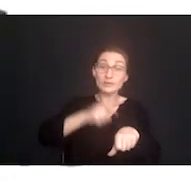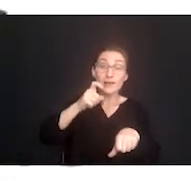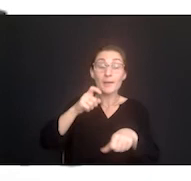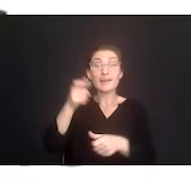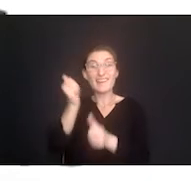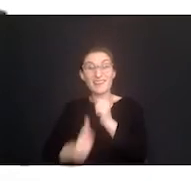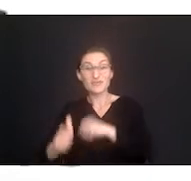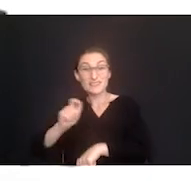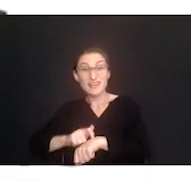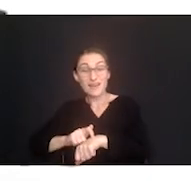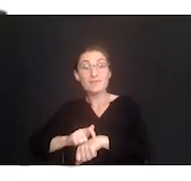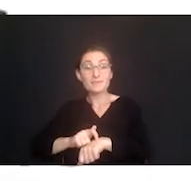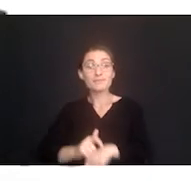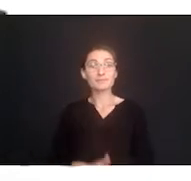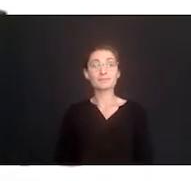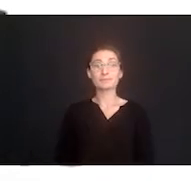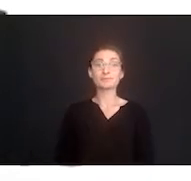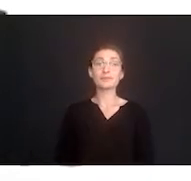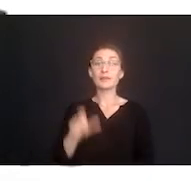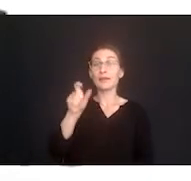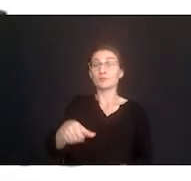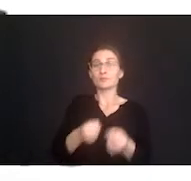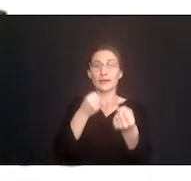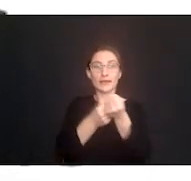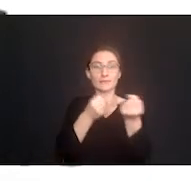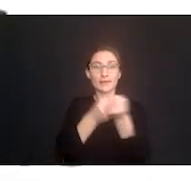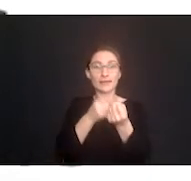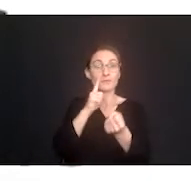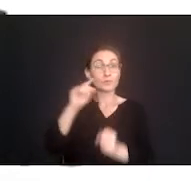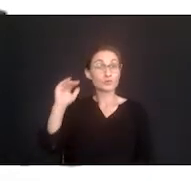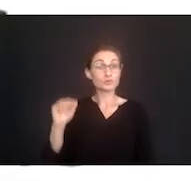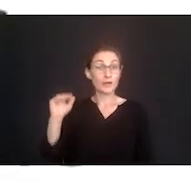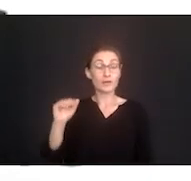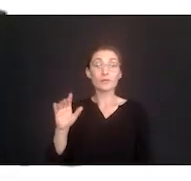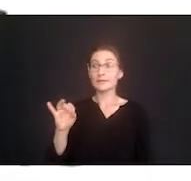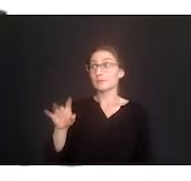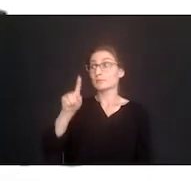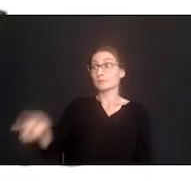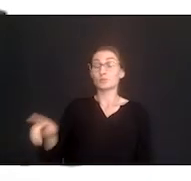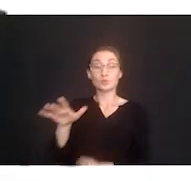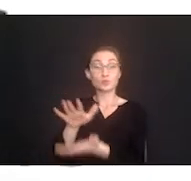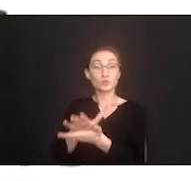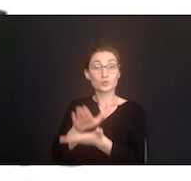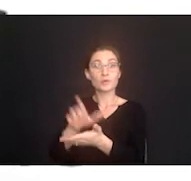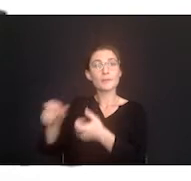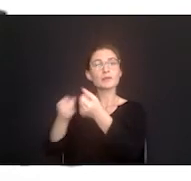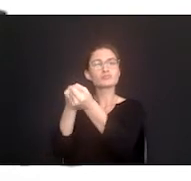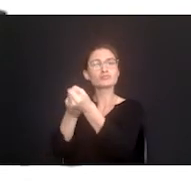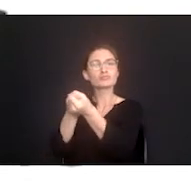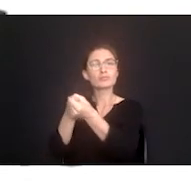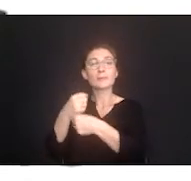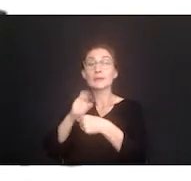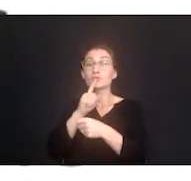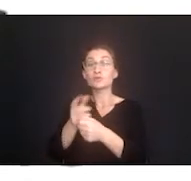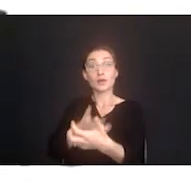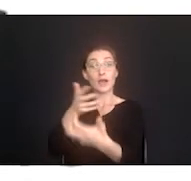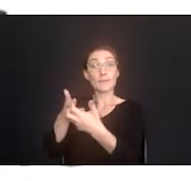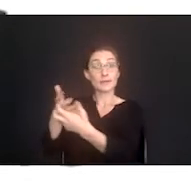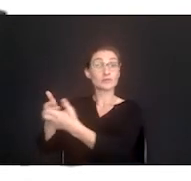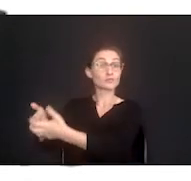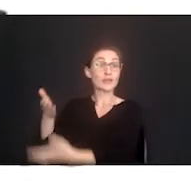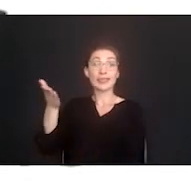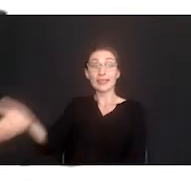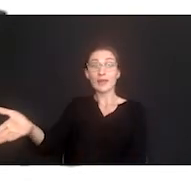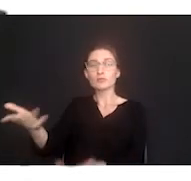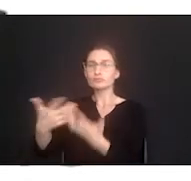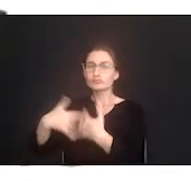as directed by their doctor, having to advocate for the child, if it's a child at their school, making sure that they have the accommodations that they